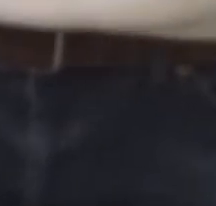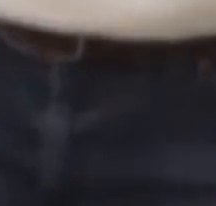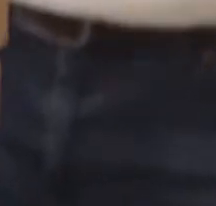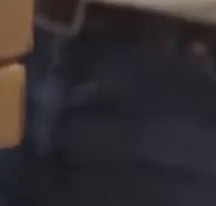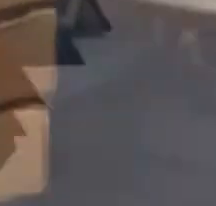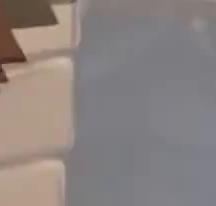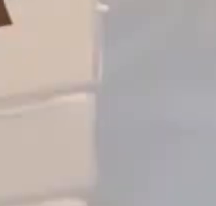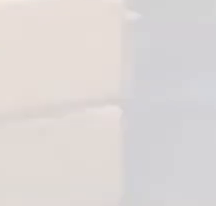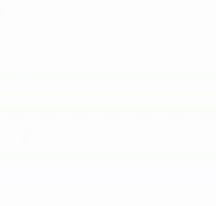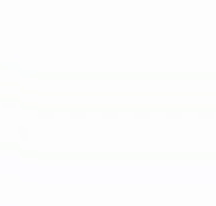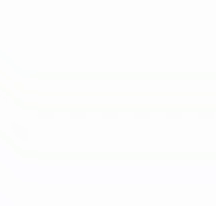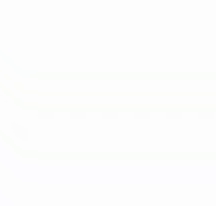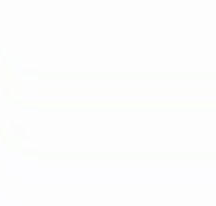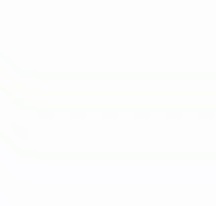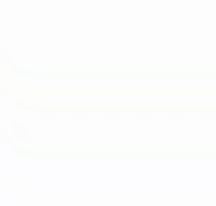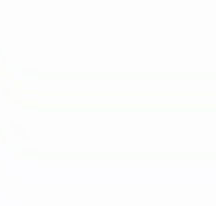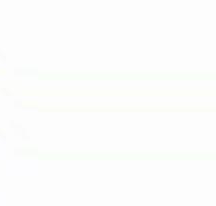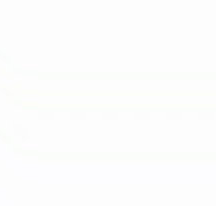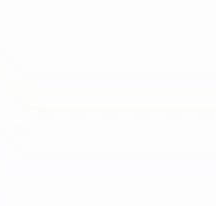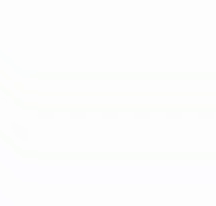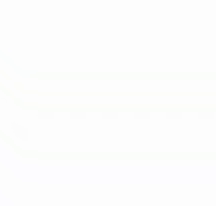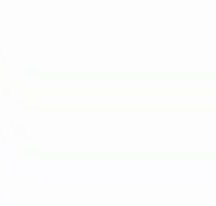our citizens, for our consumers.